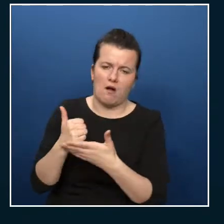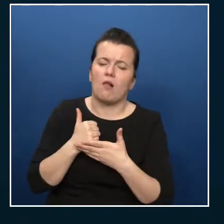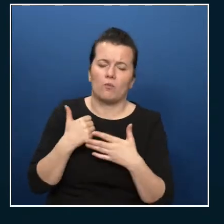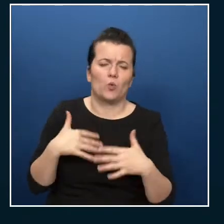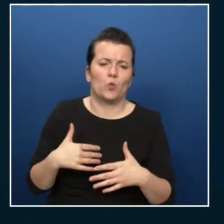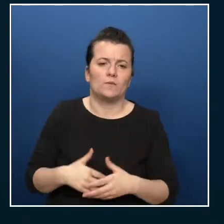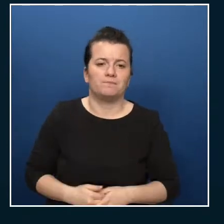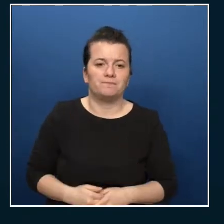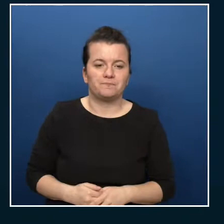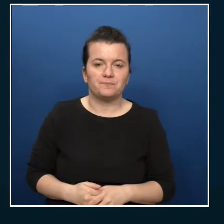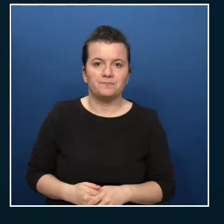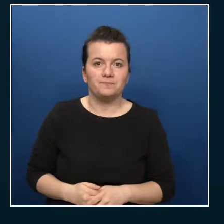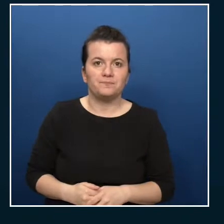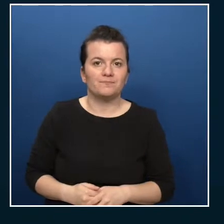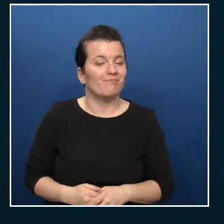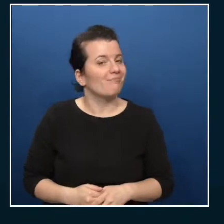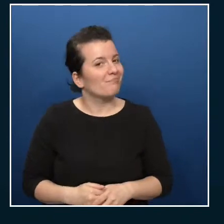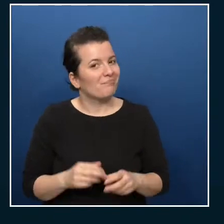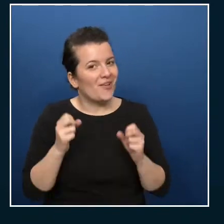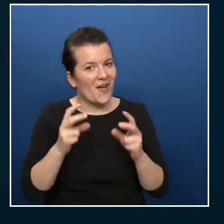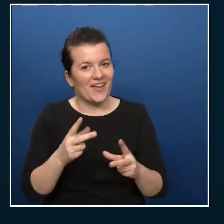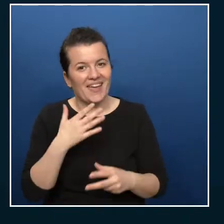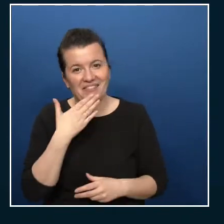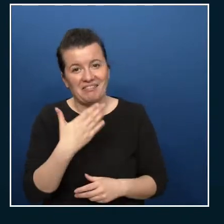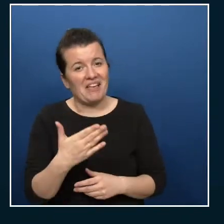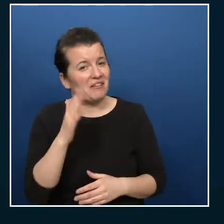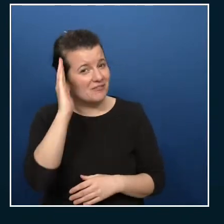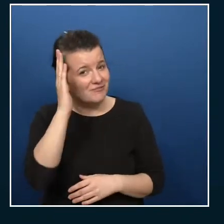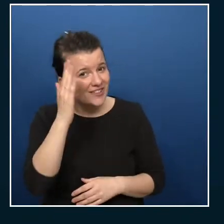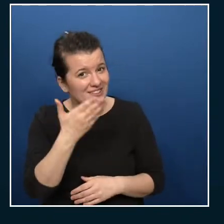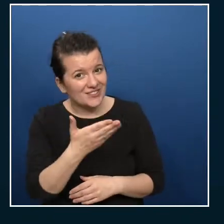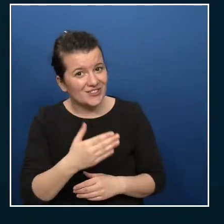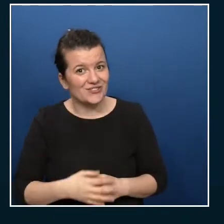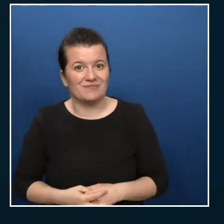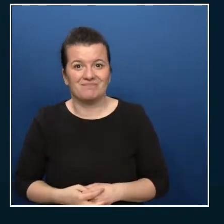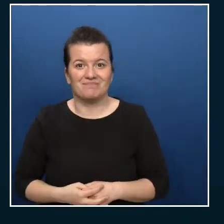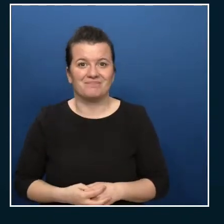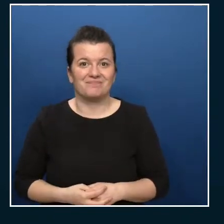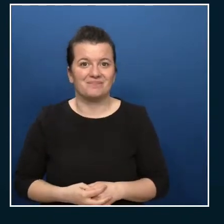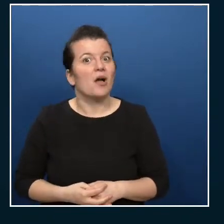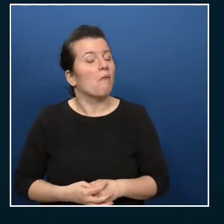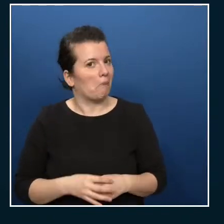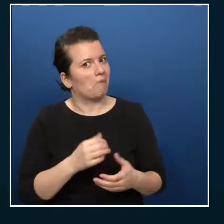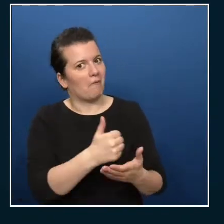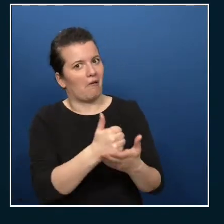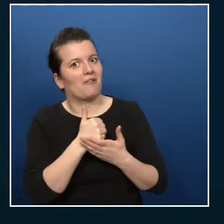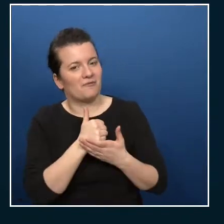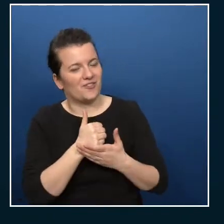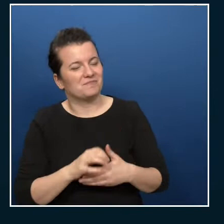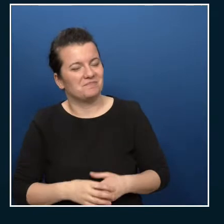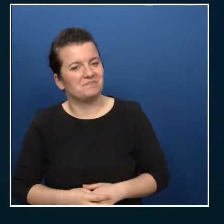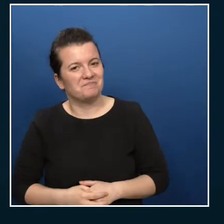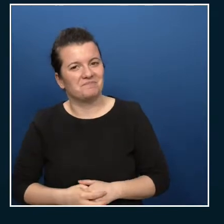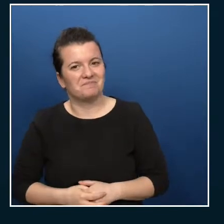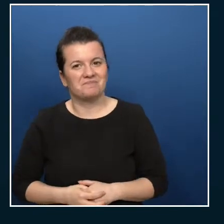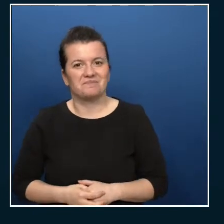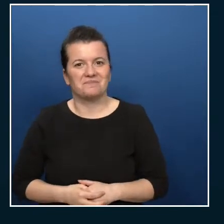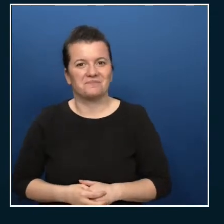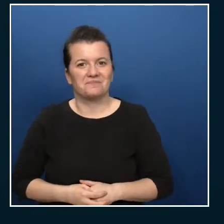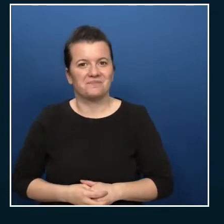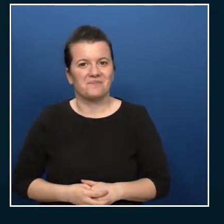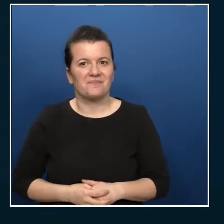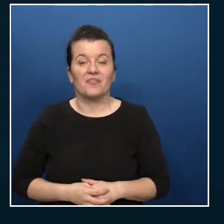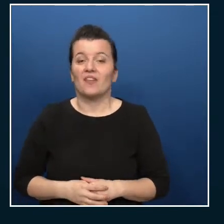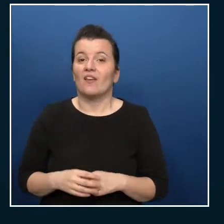Okay. Well, thanks a lot for your session. It was really helpful thanks. for us. And I think next